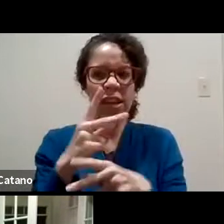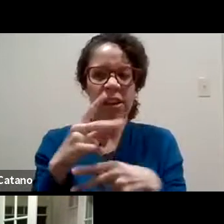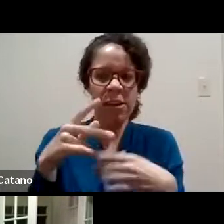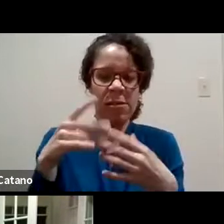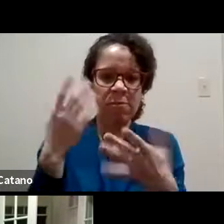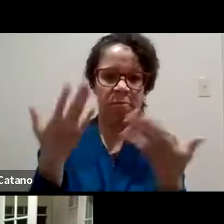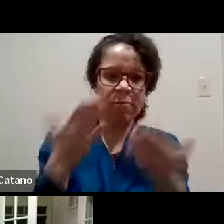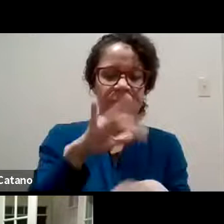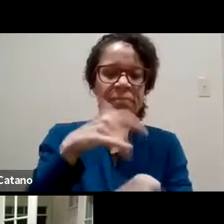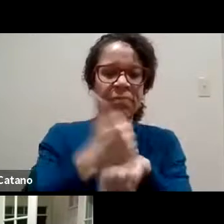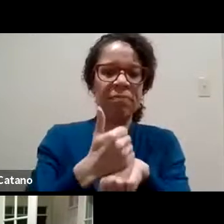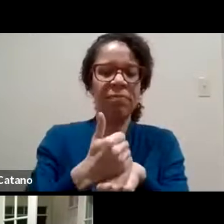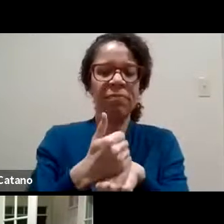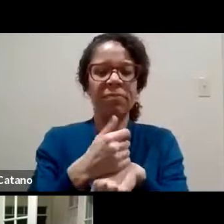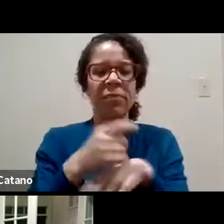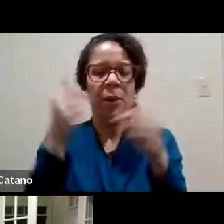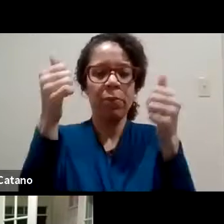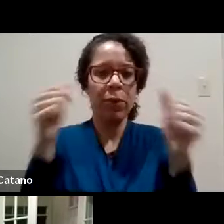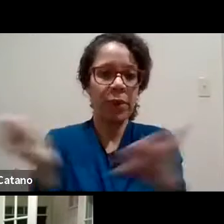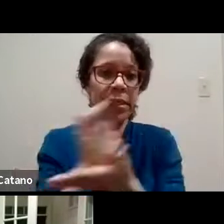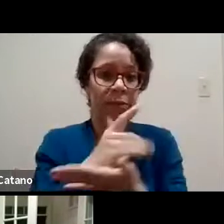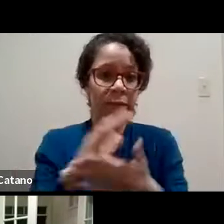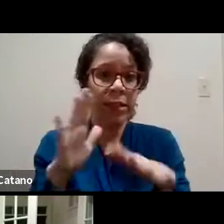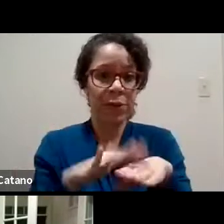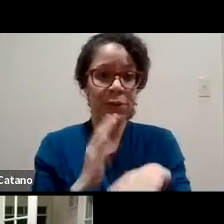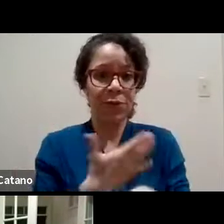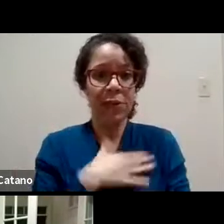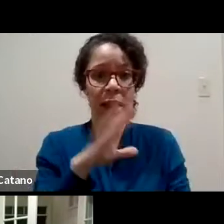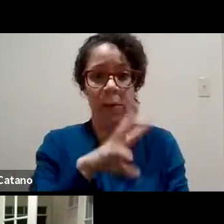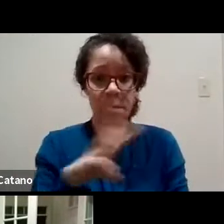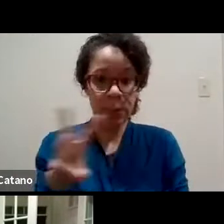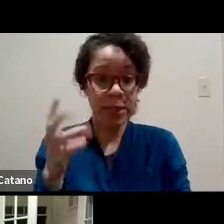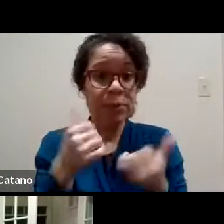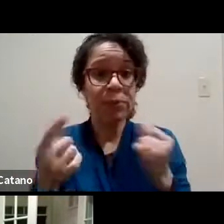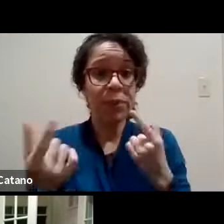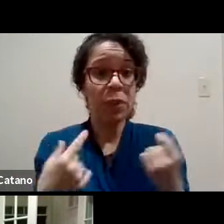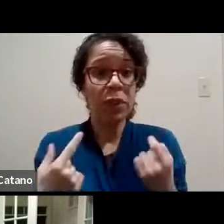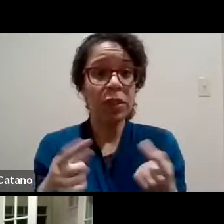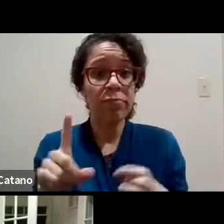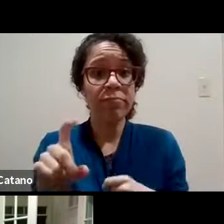about maybe getting these reports posted on our website. So any questions?